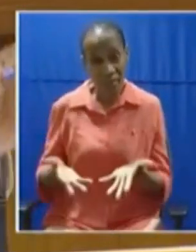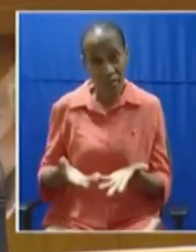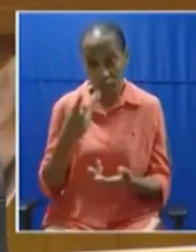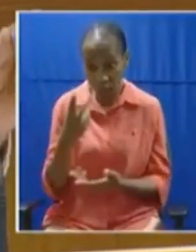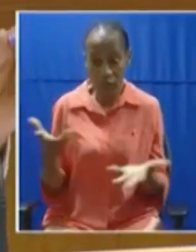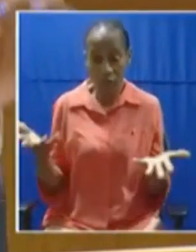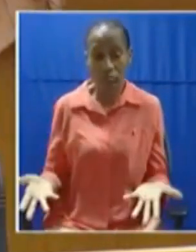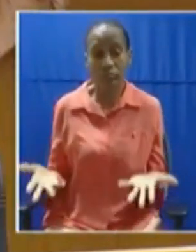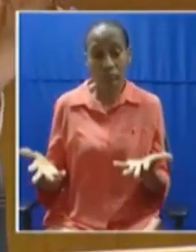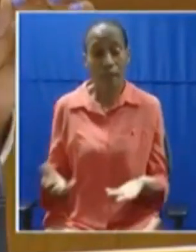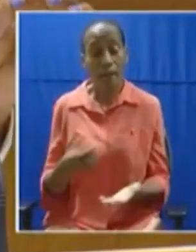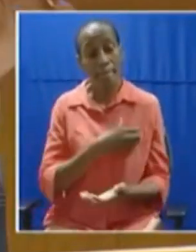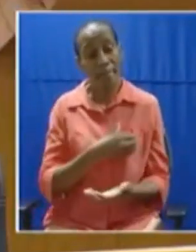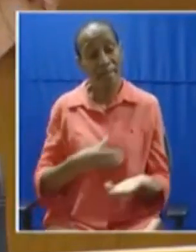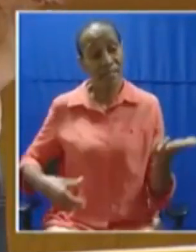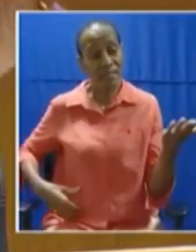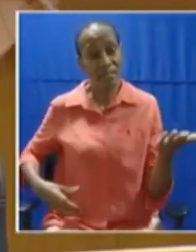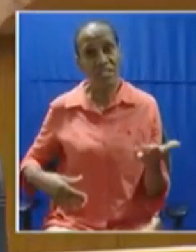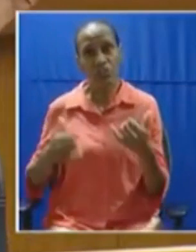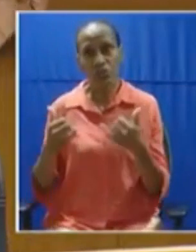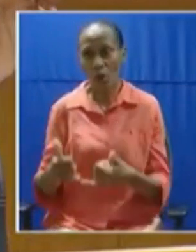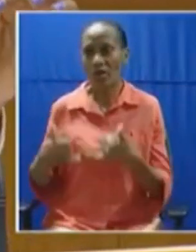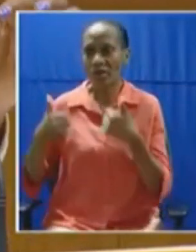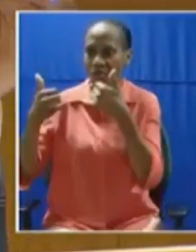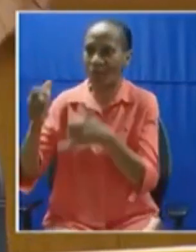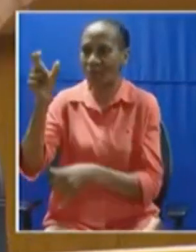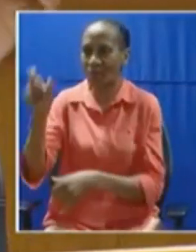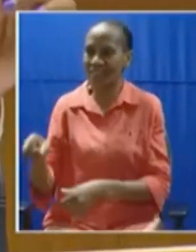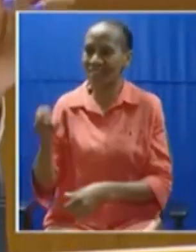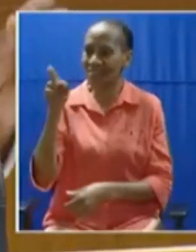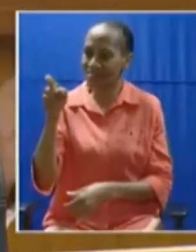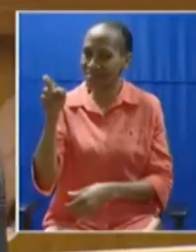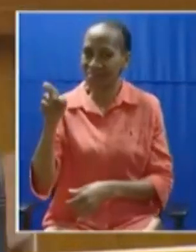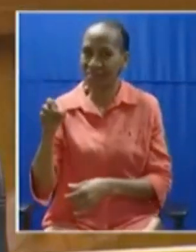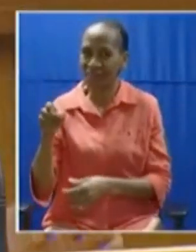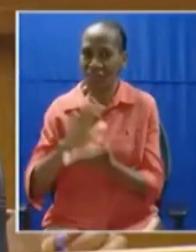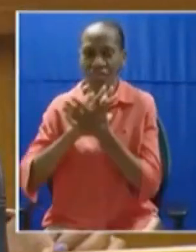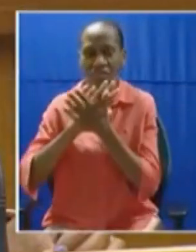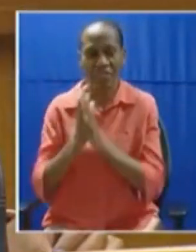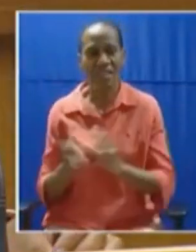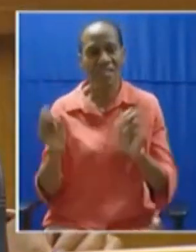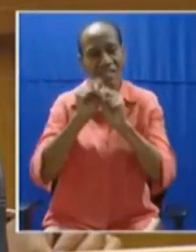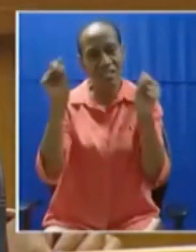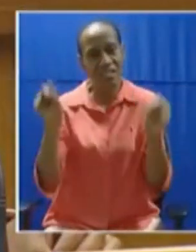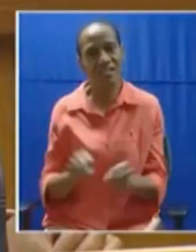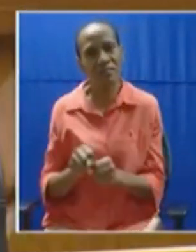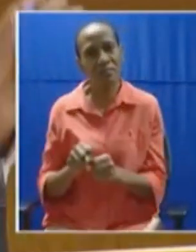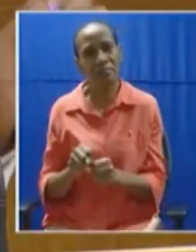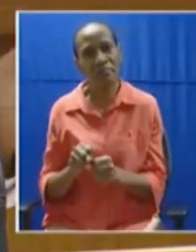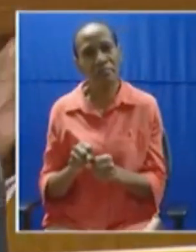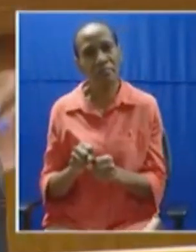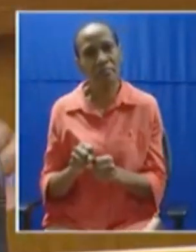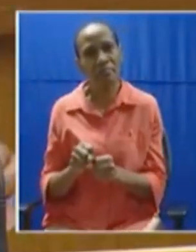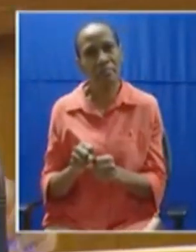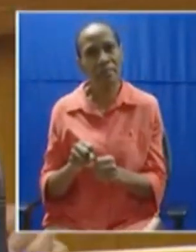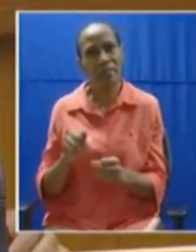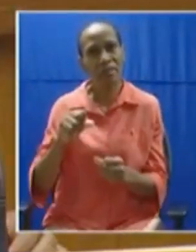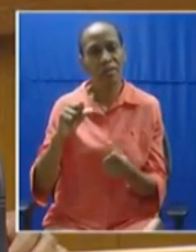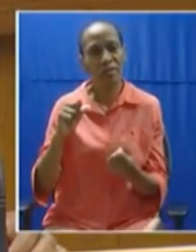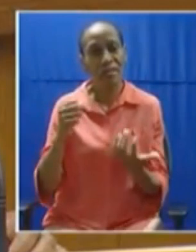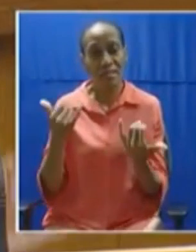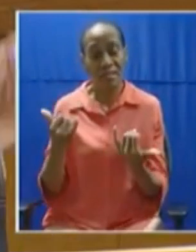The president rewarded the person who destroyed our social grant system by making her the Minister of